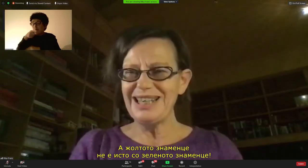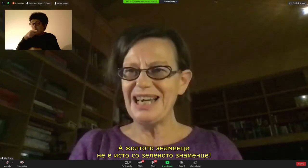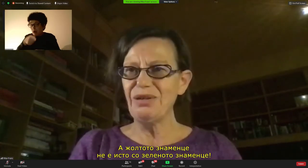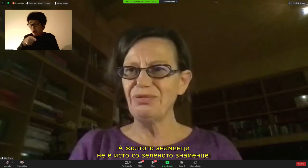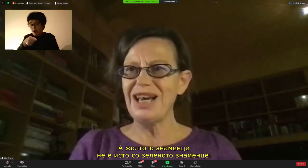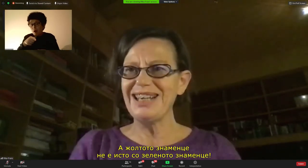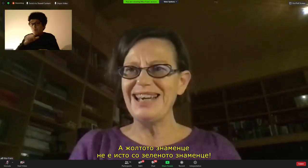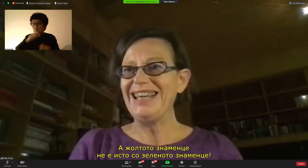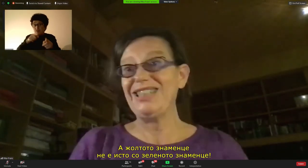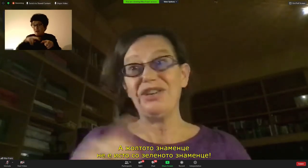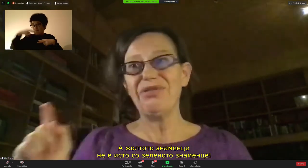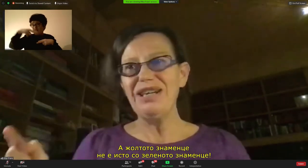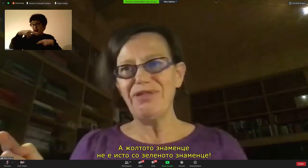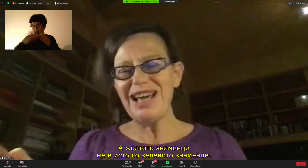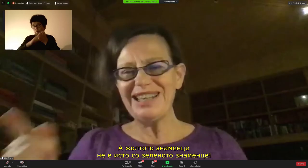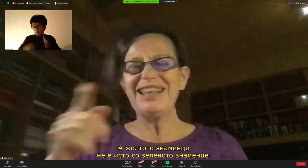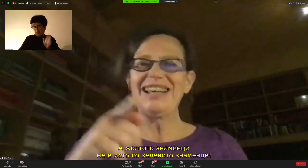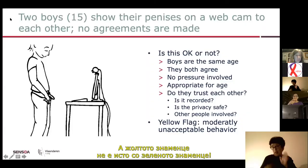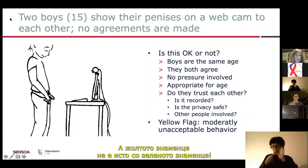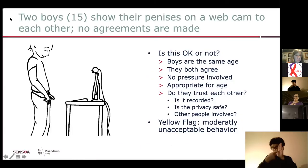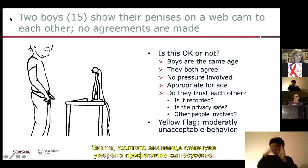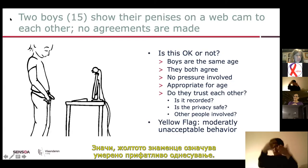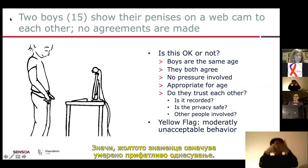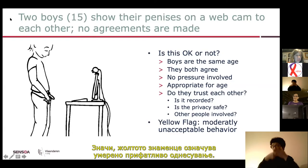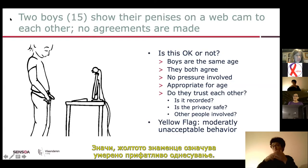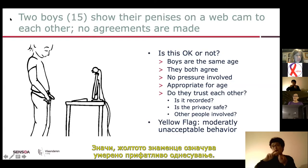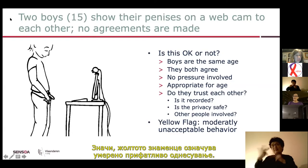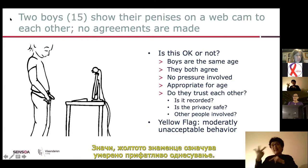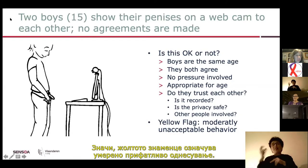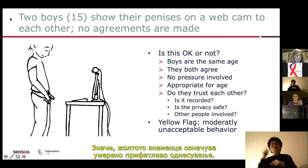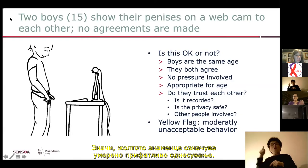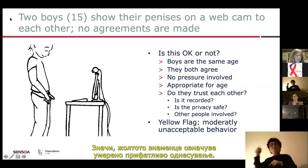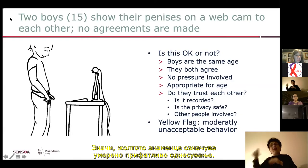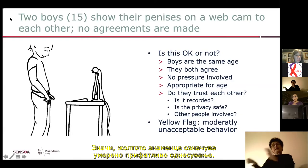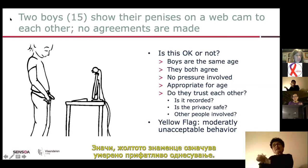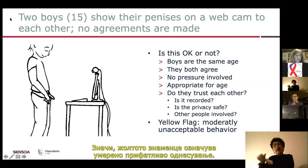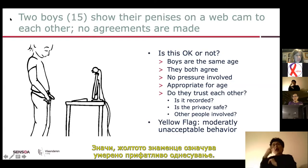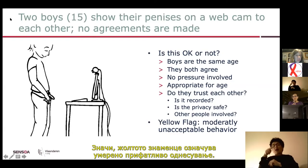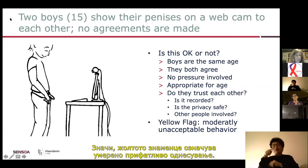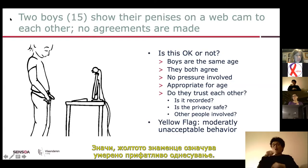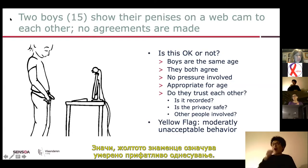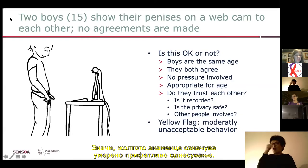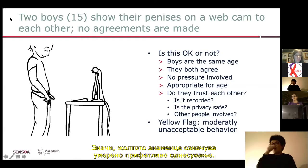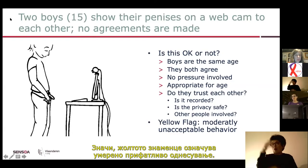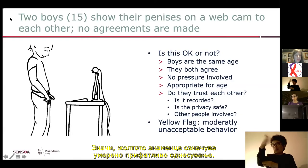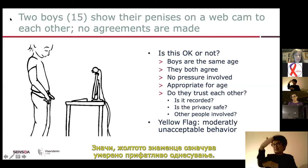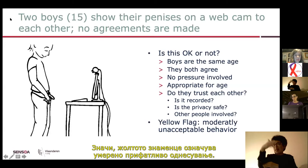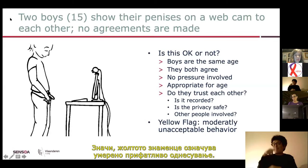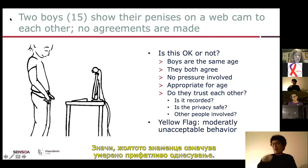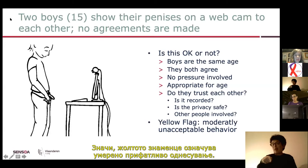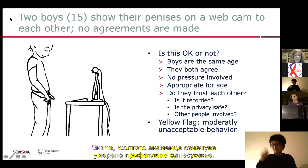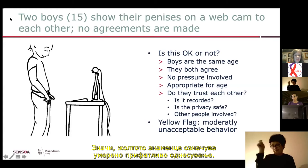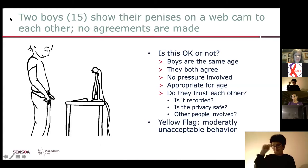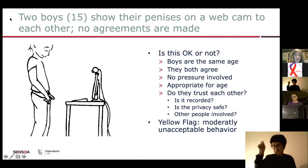flag. And a yellow flag is not a green flag. So the yellow flag is it's moderately unacceptable behavior.